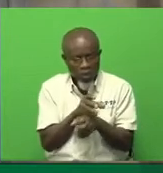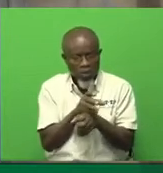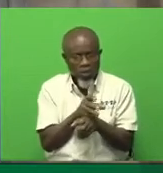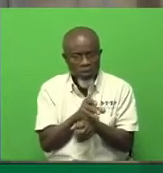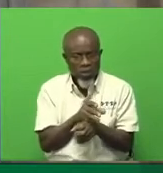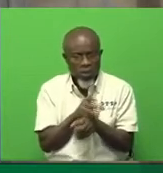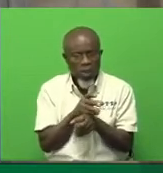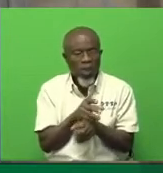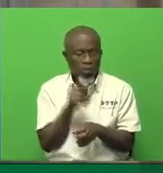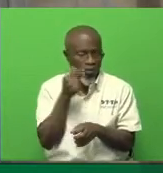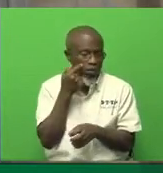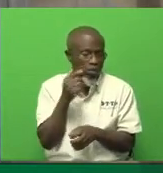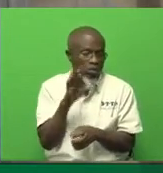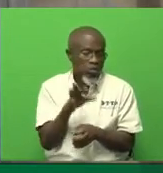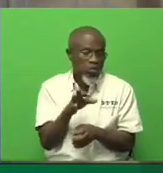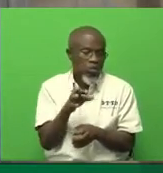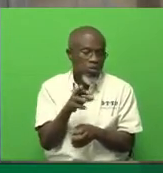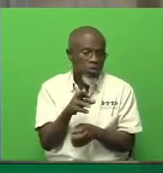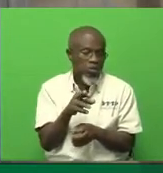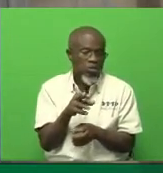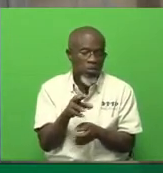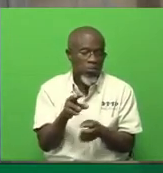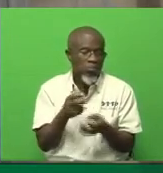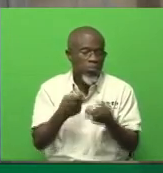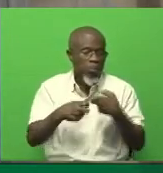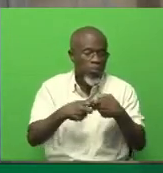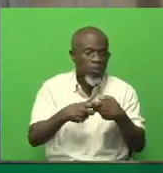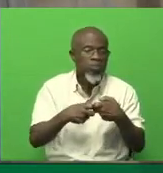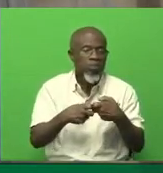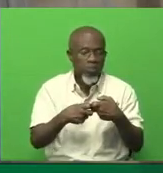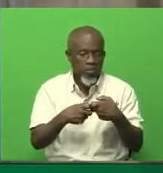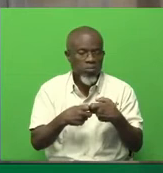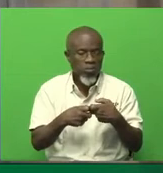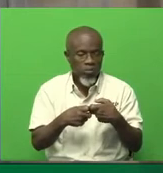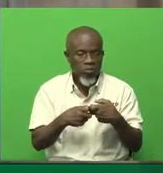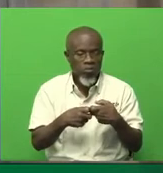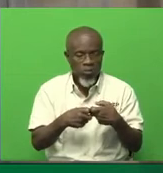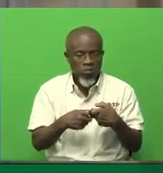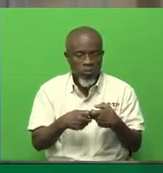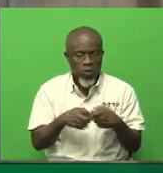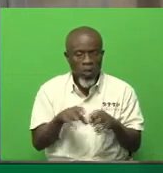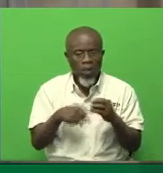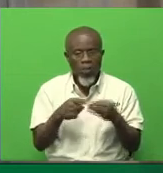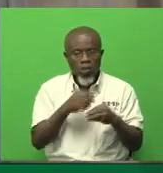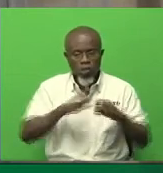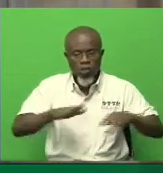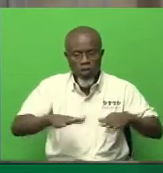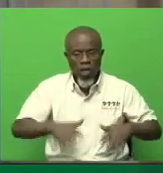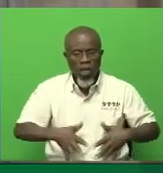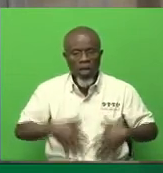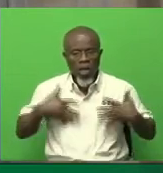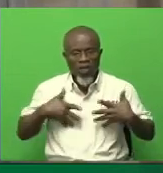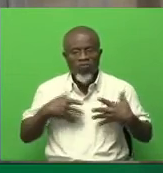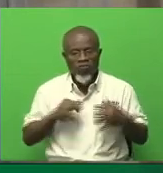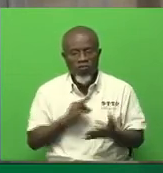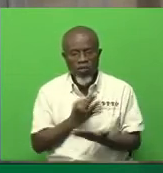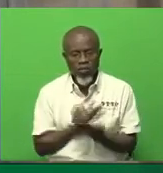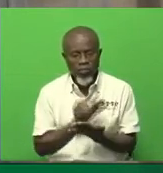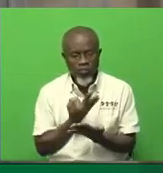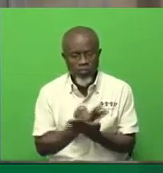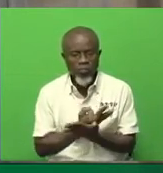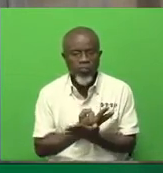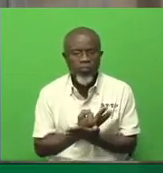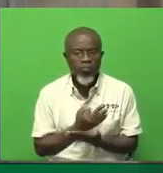fund Tristan RAM lochan and may He rest in peace 14 years of it at the time had acute lymphoblastic